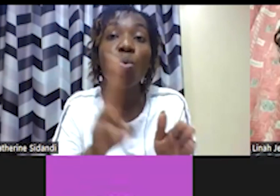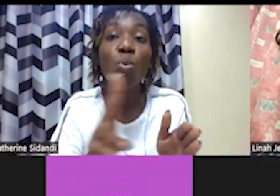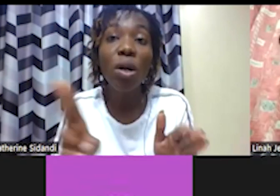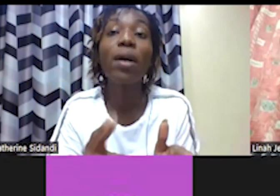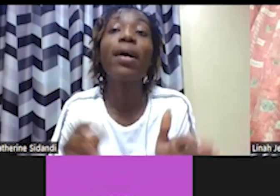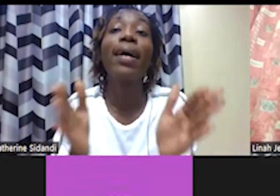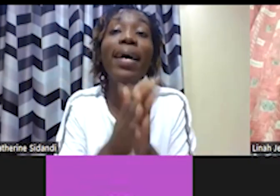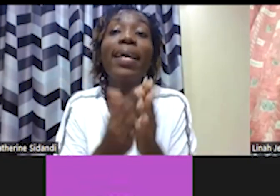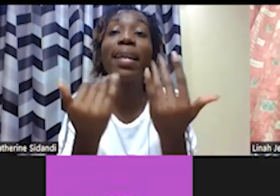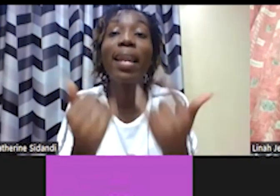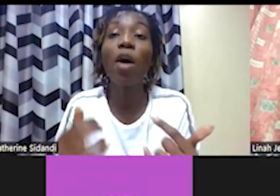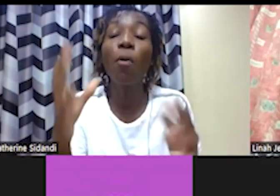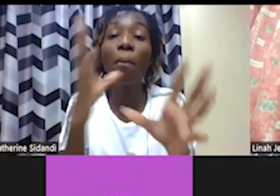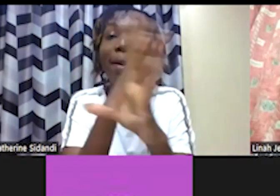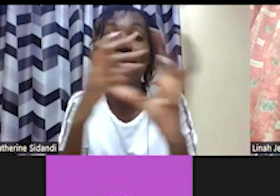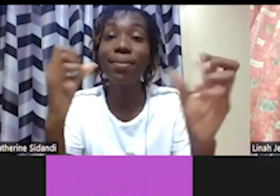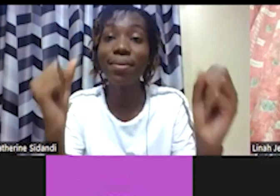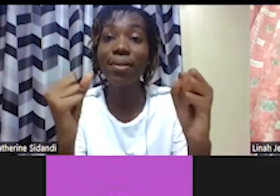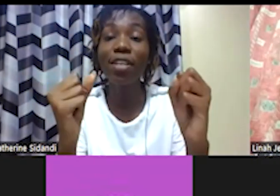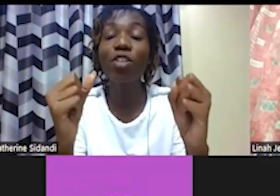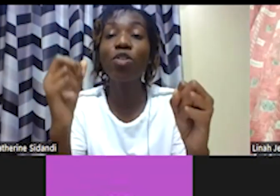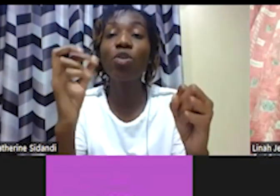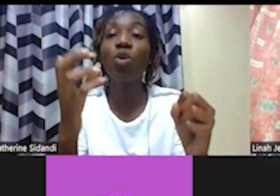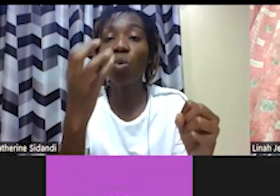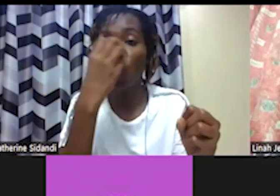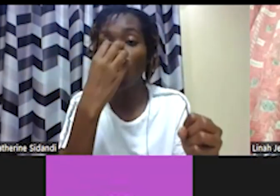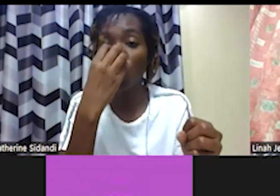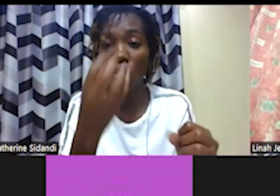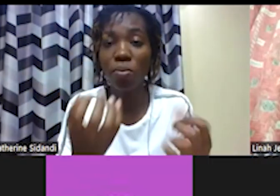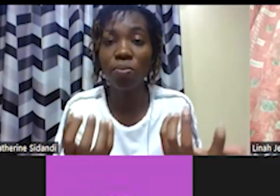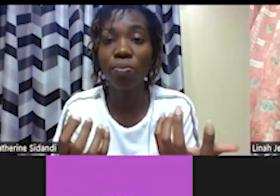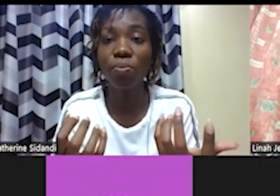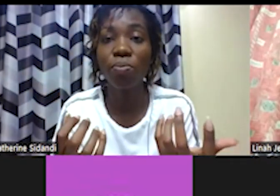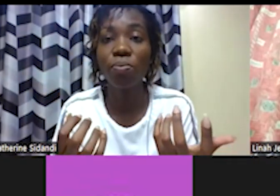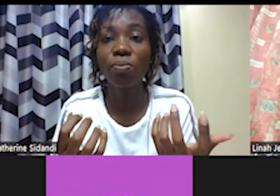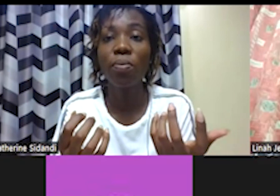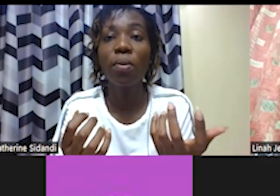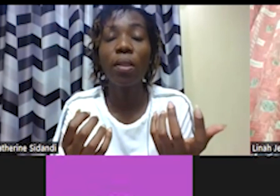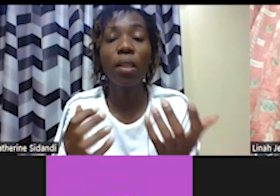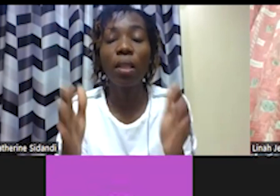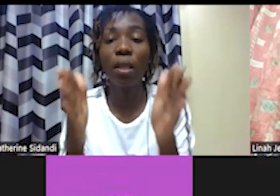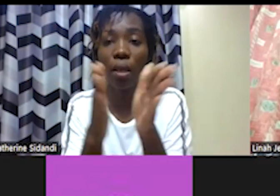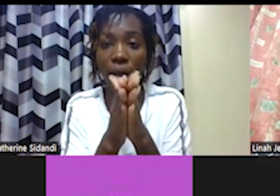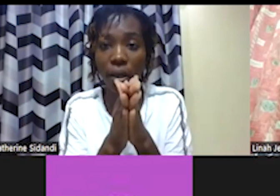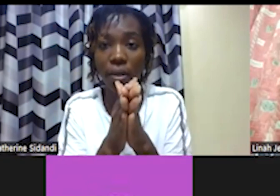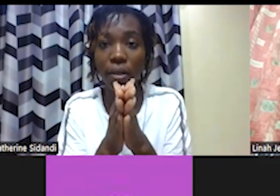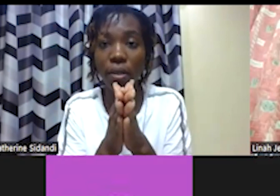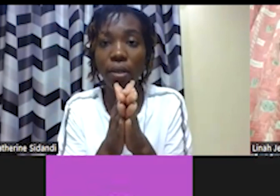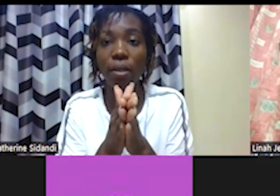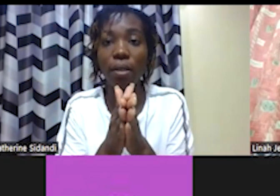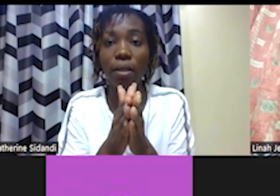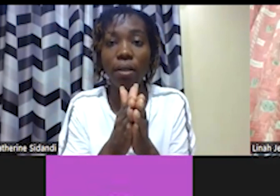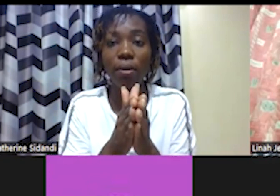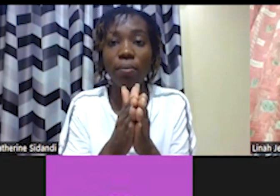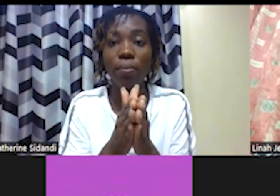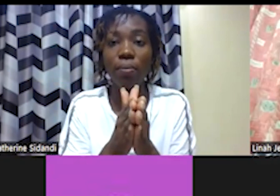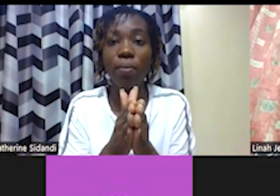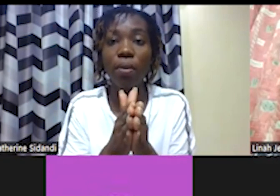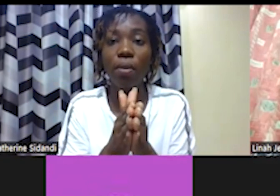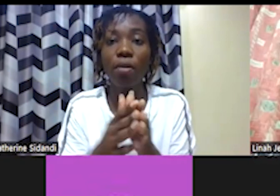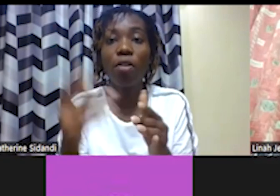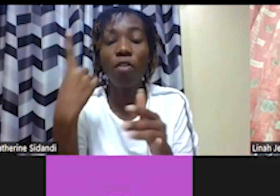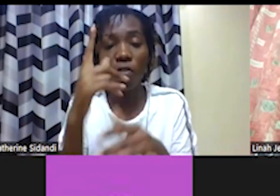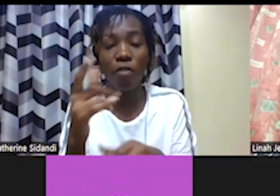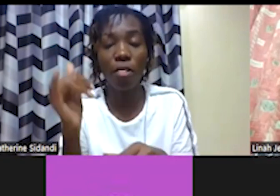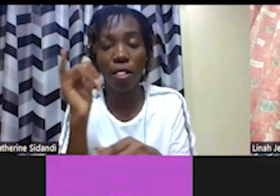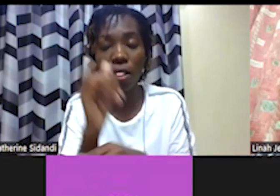current president, William Samoei Ruto, for holding on to the baton for the abandonment